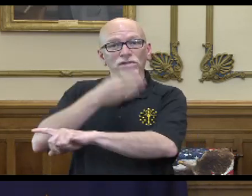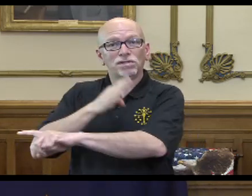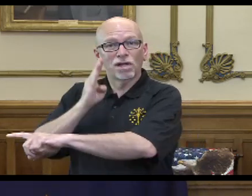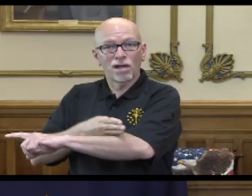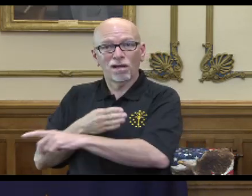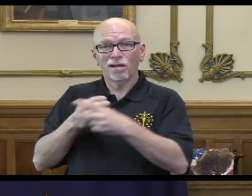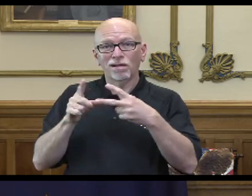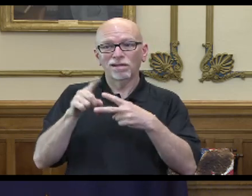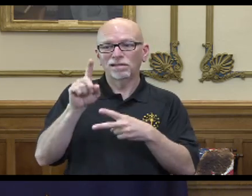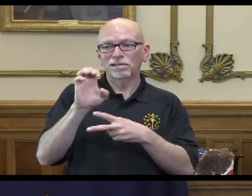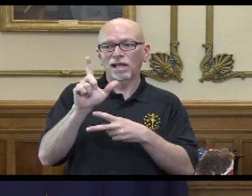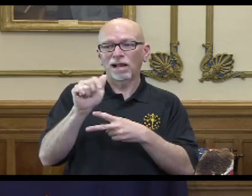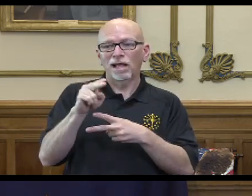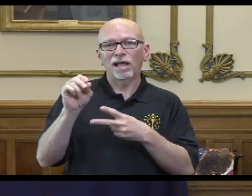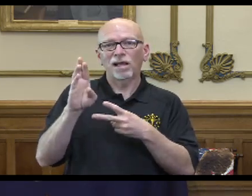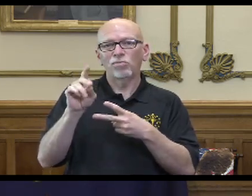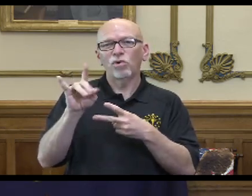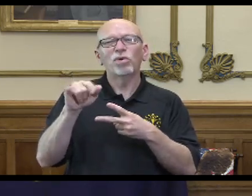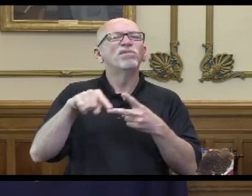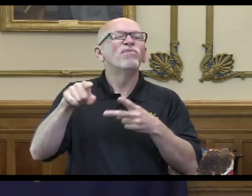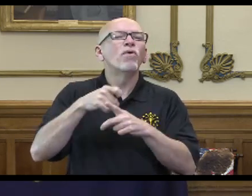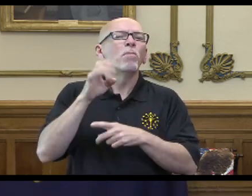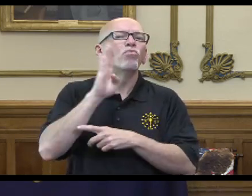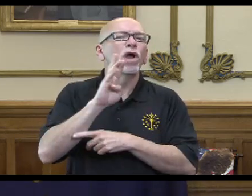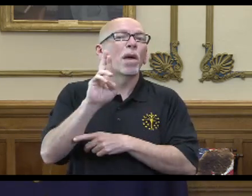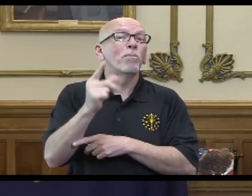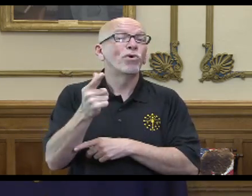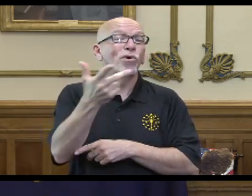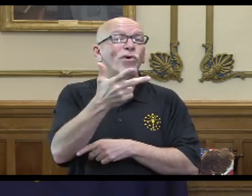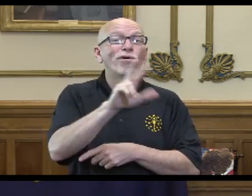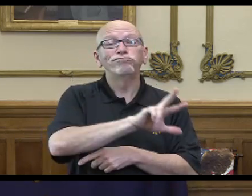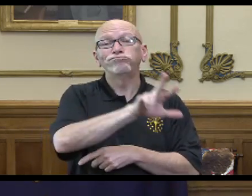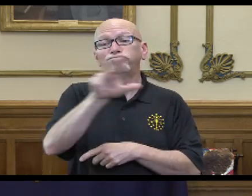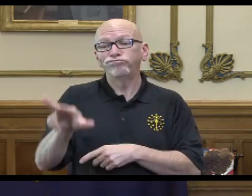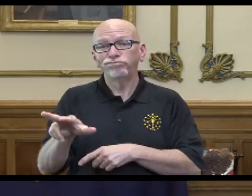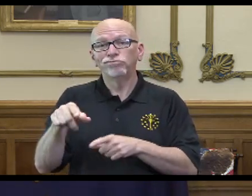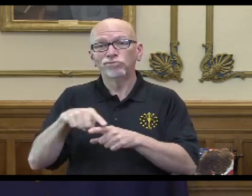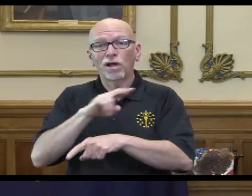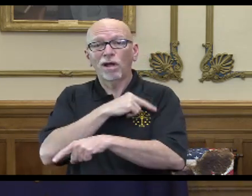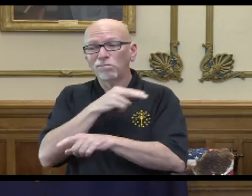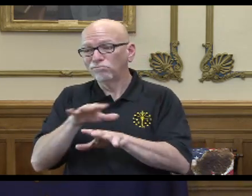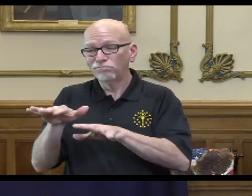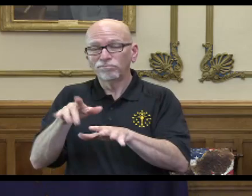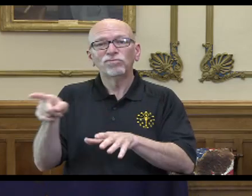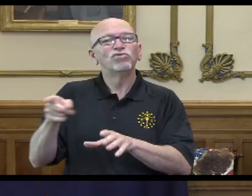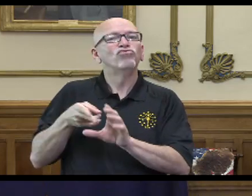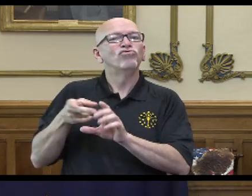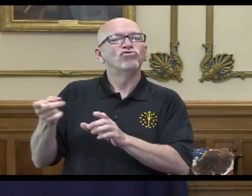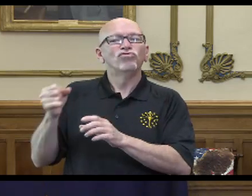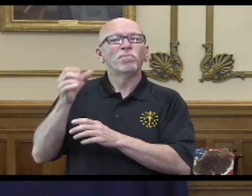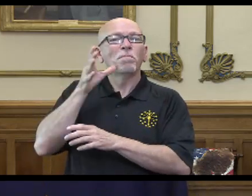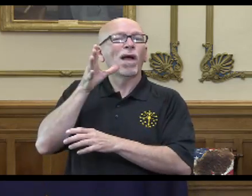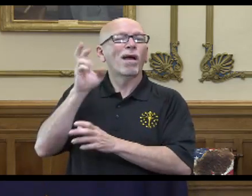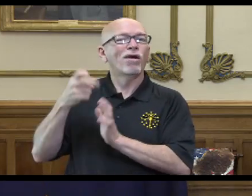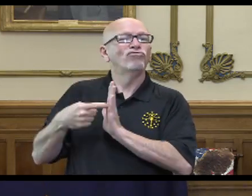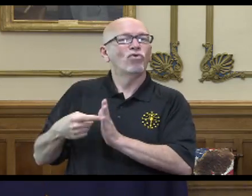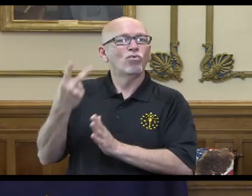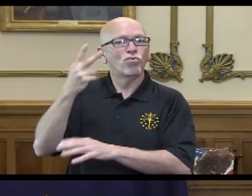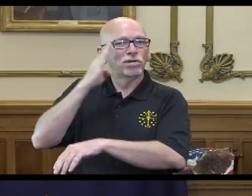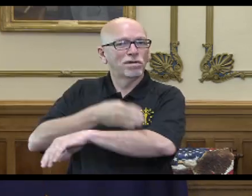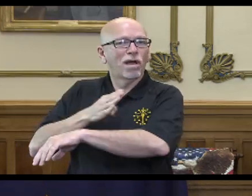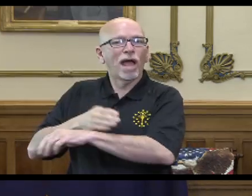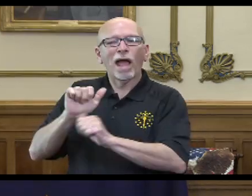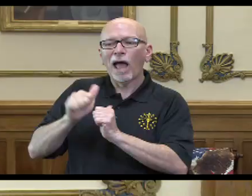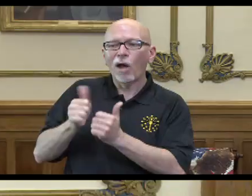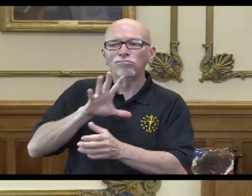and Brody, from Brownsburg, and so they drove in, and she was showing them how to participate and how to pitch in. So really a treat to